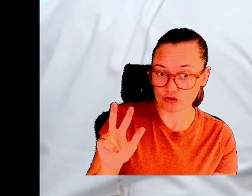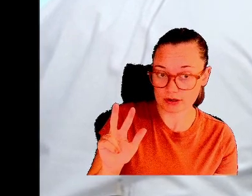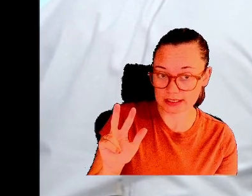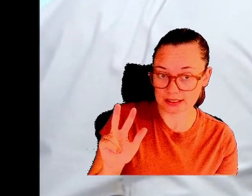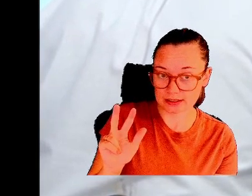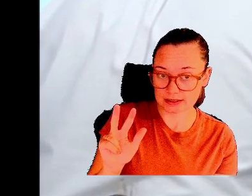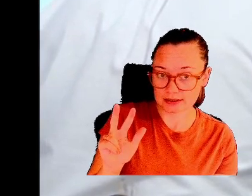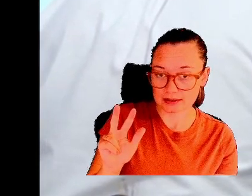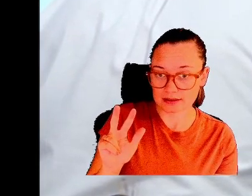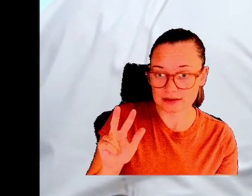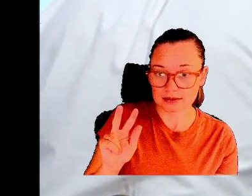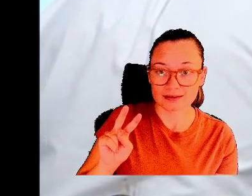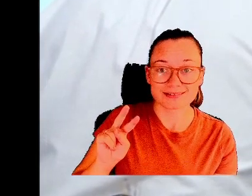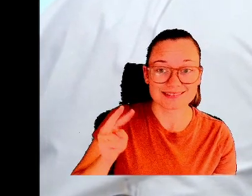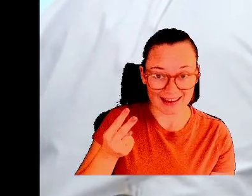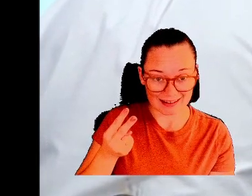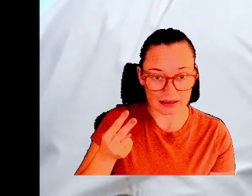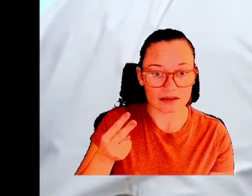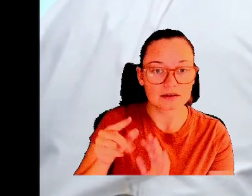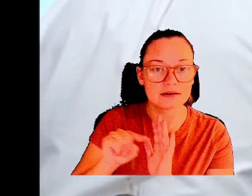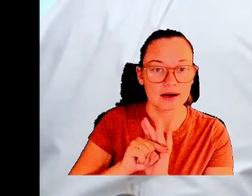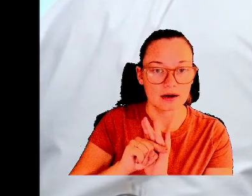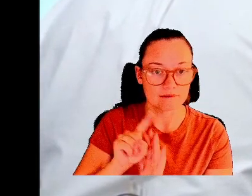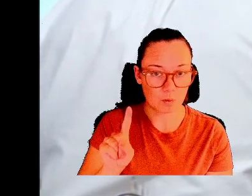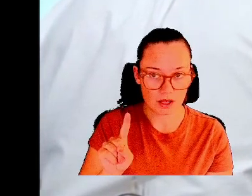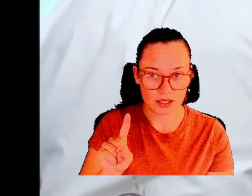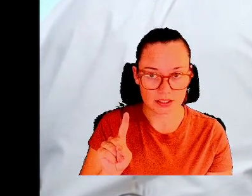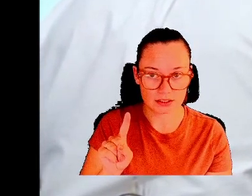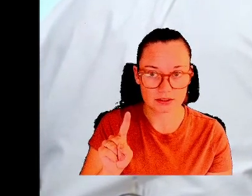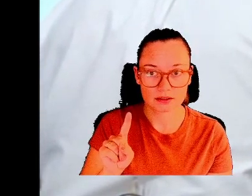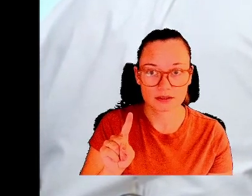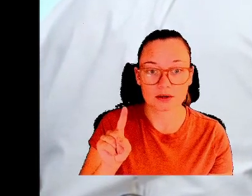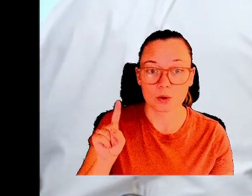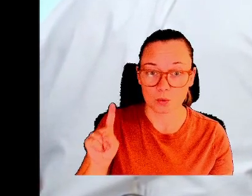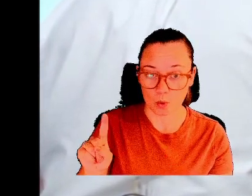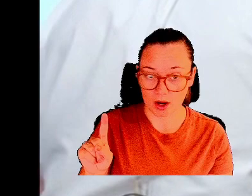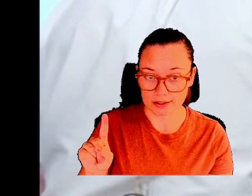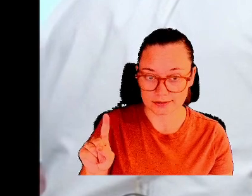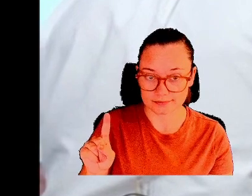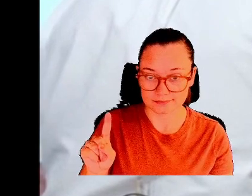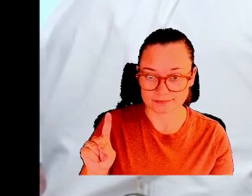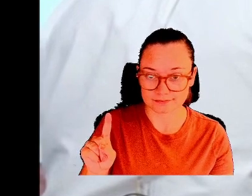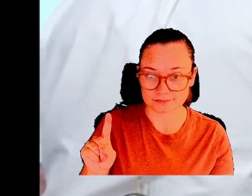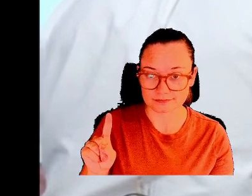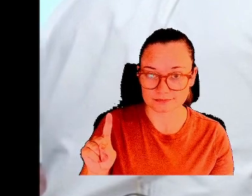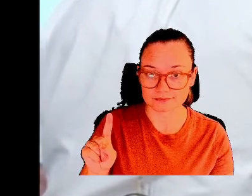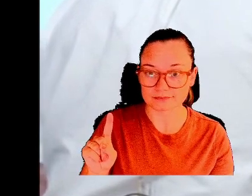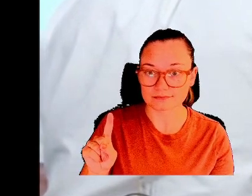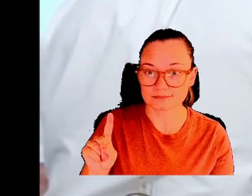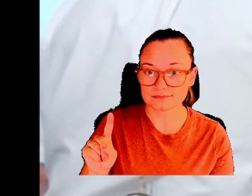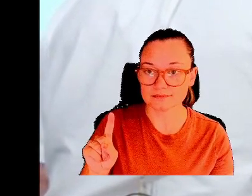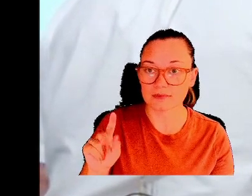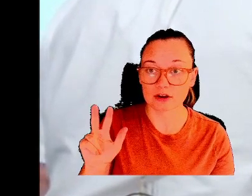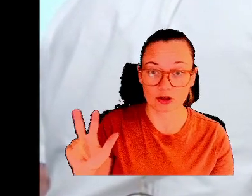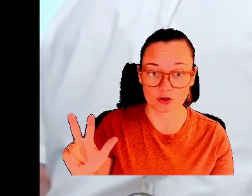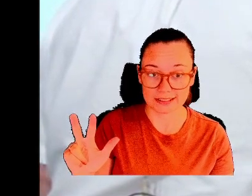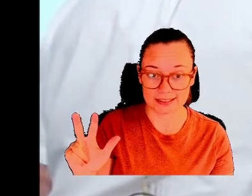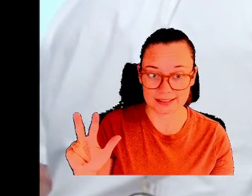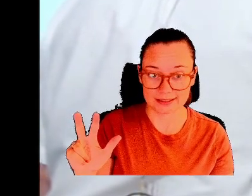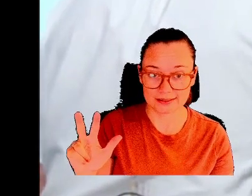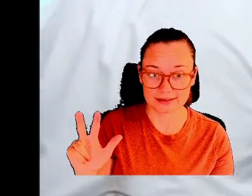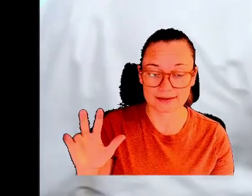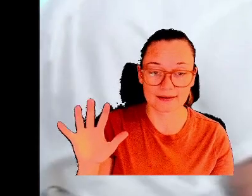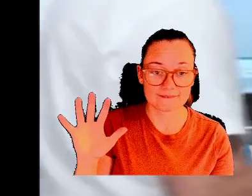was -1, the third term was +1, and then +3, and